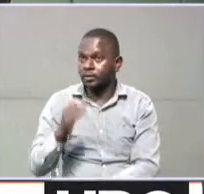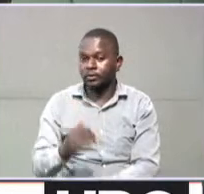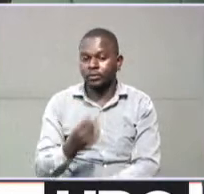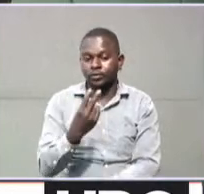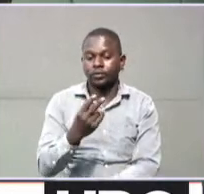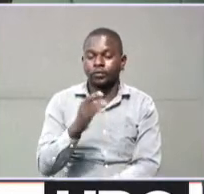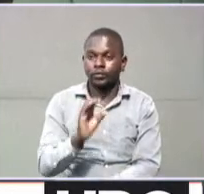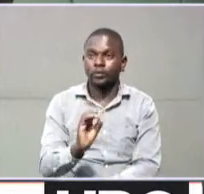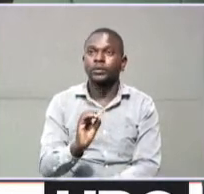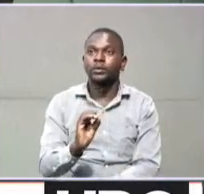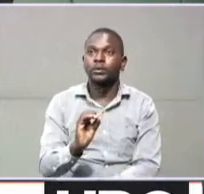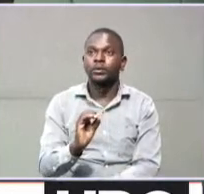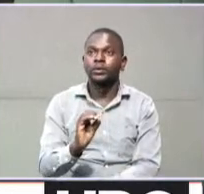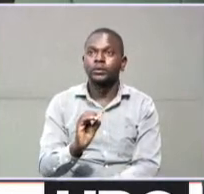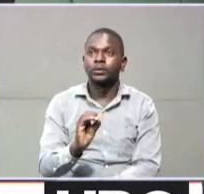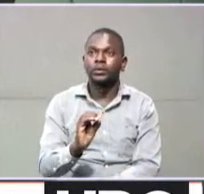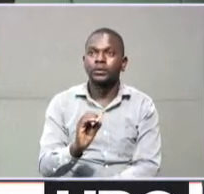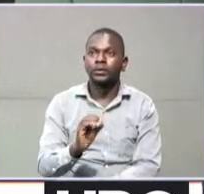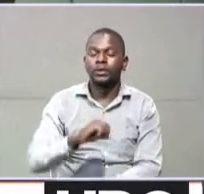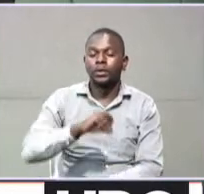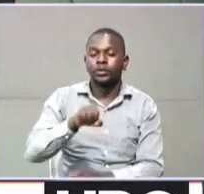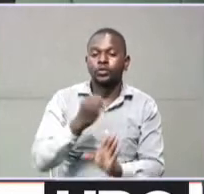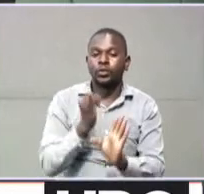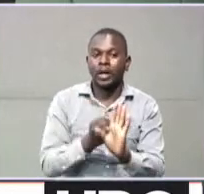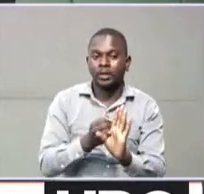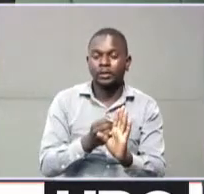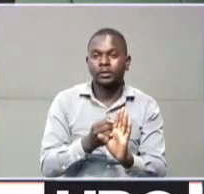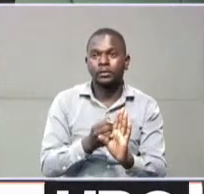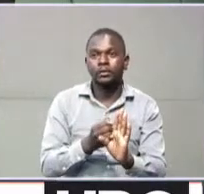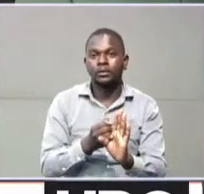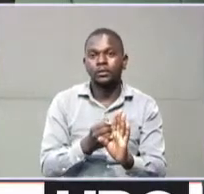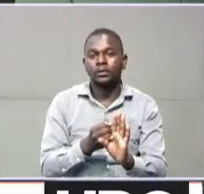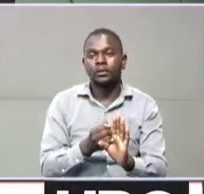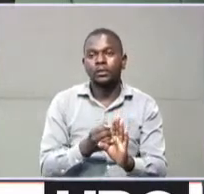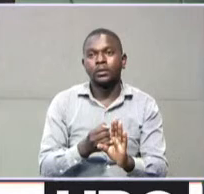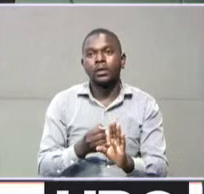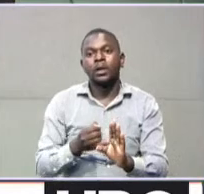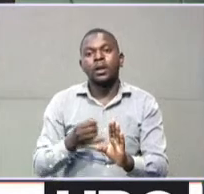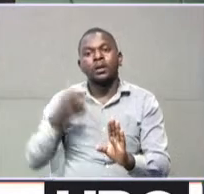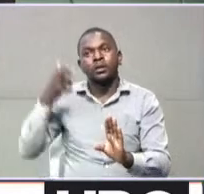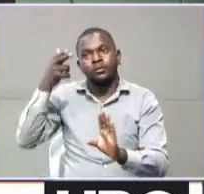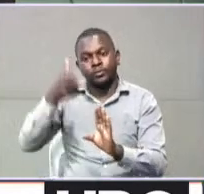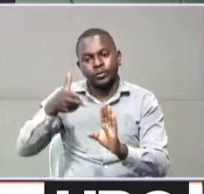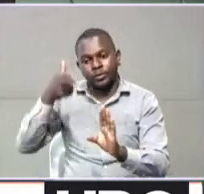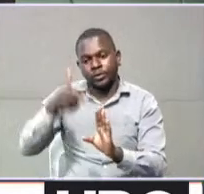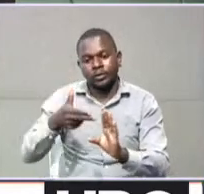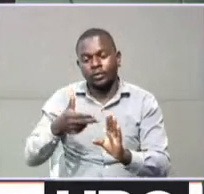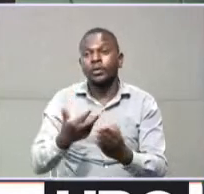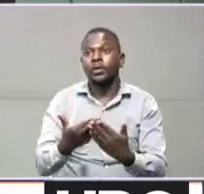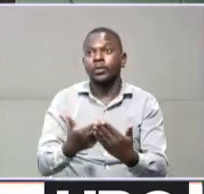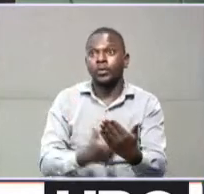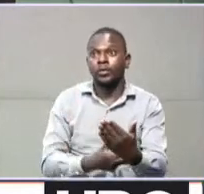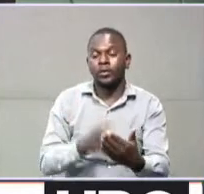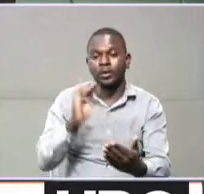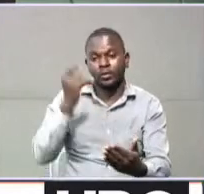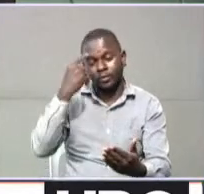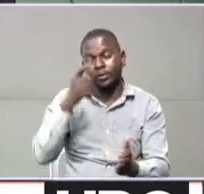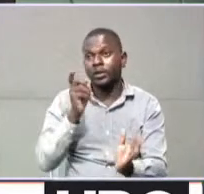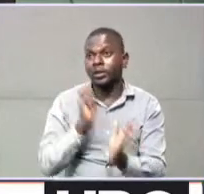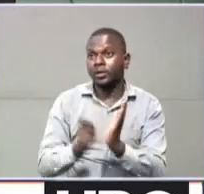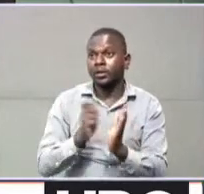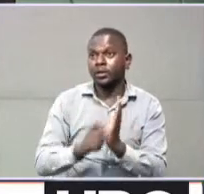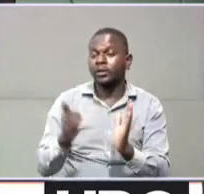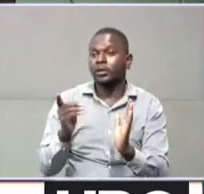20th of of of july media was awash with reports of government signing a